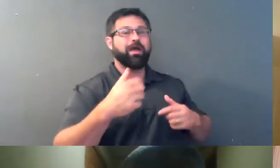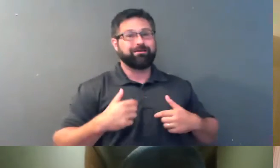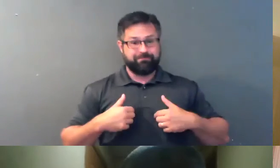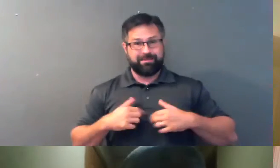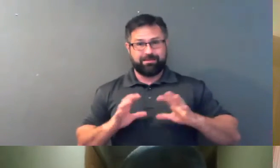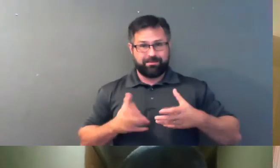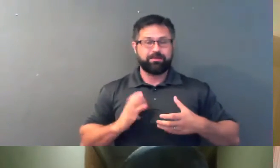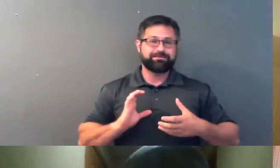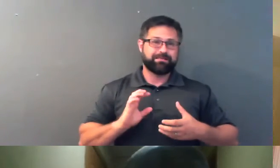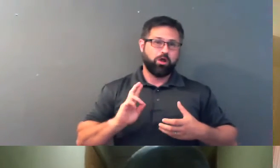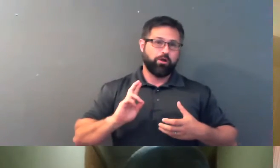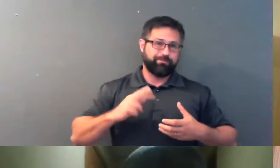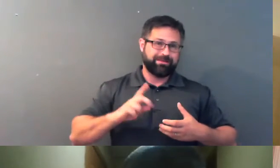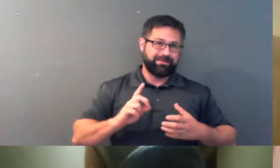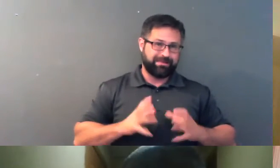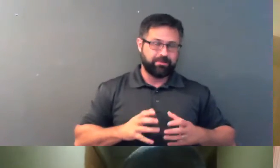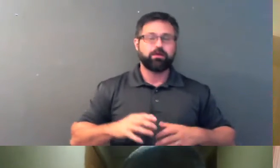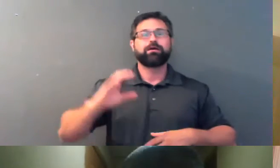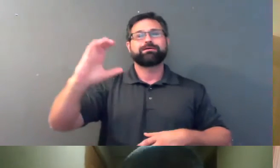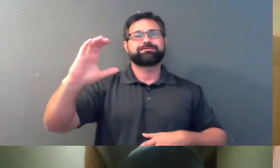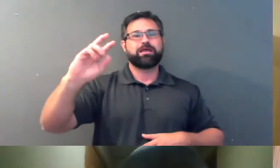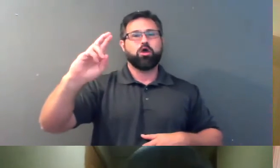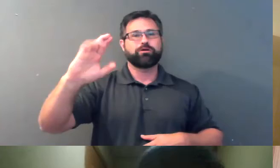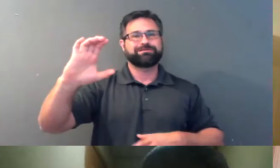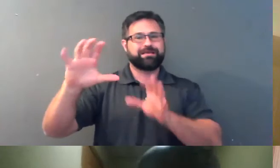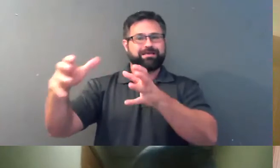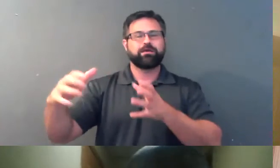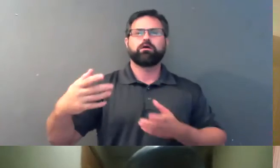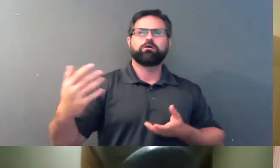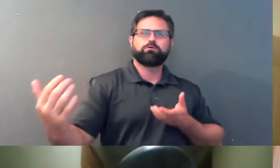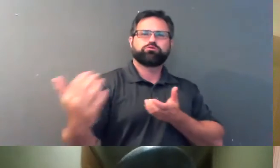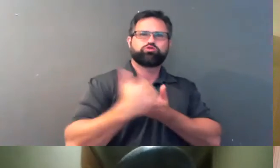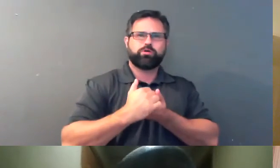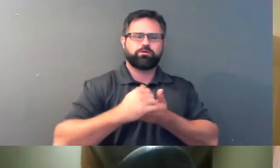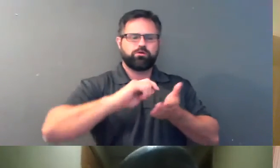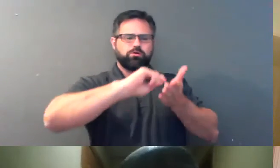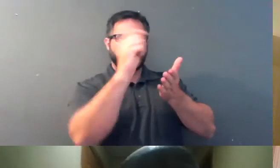the CRC, so that we can come up with a joint